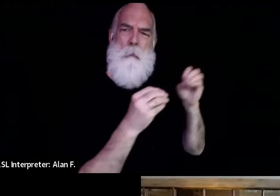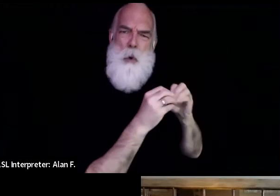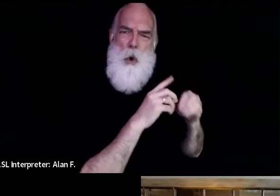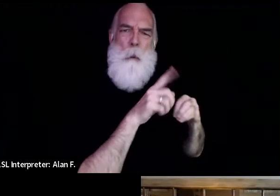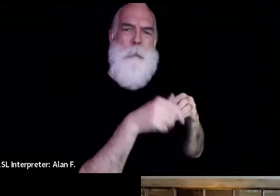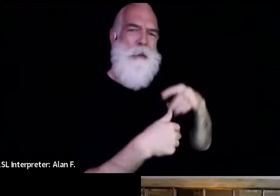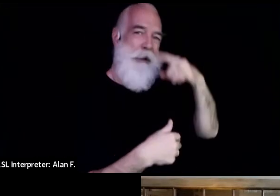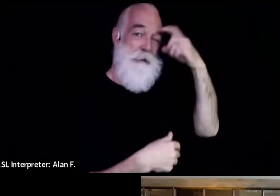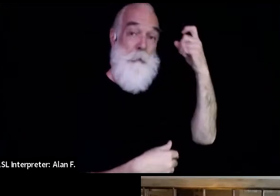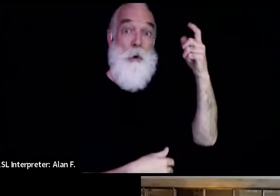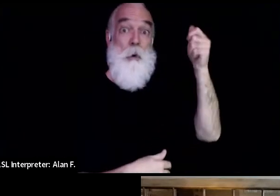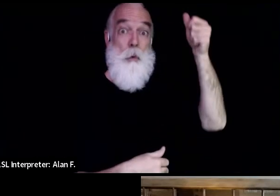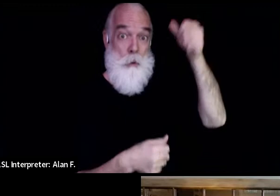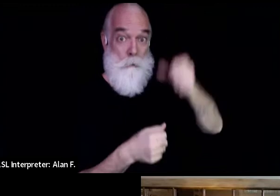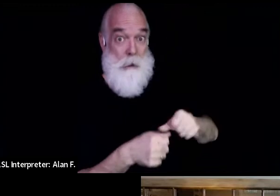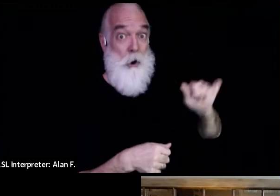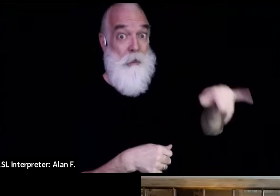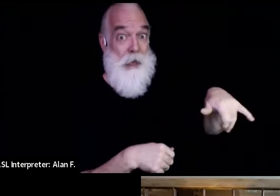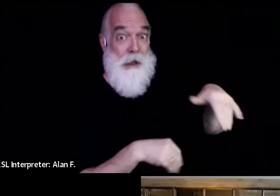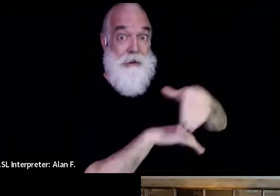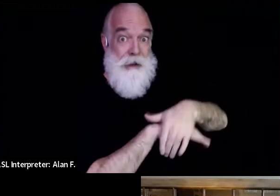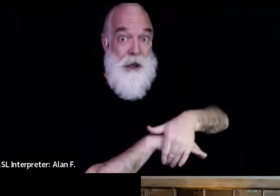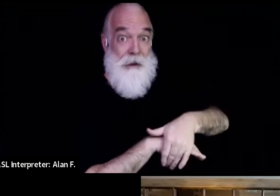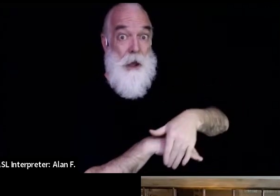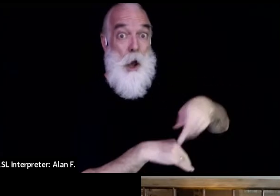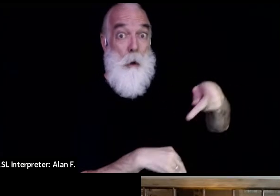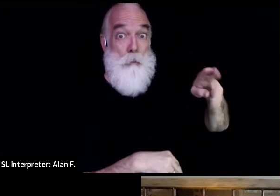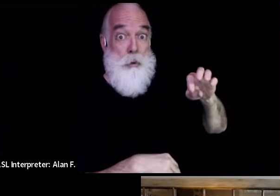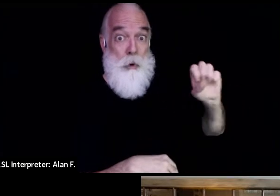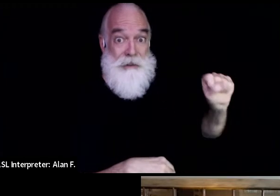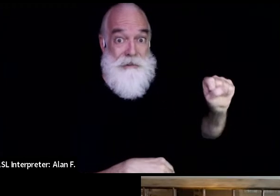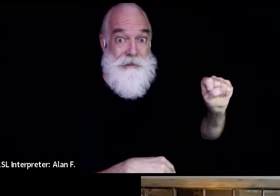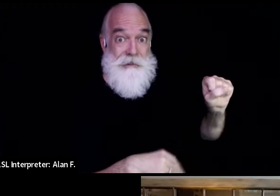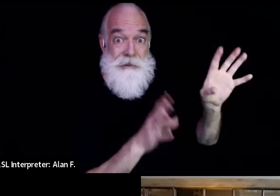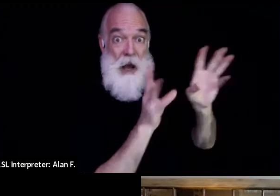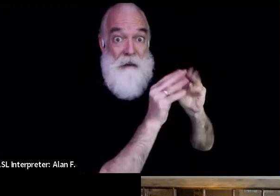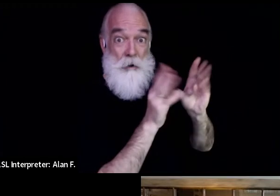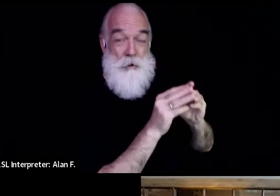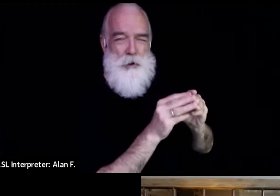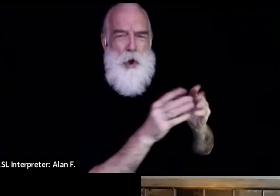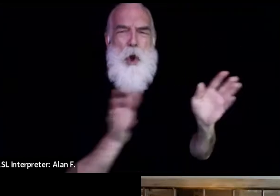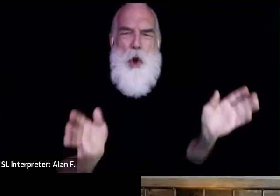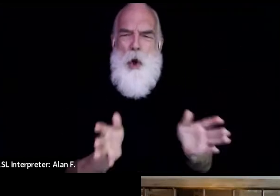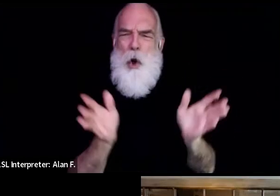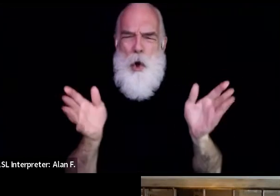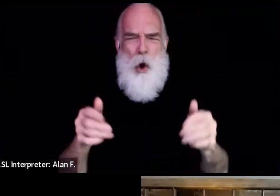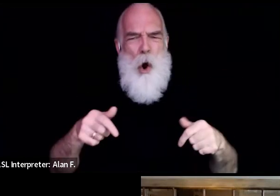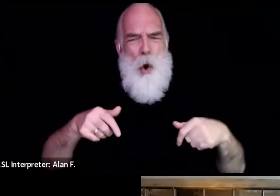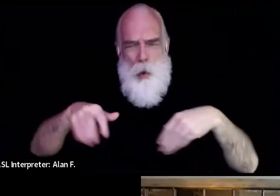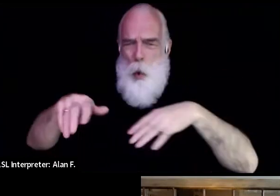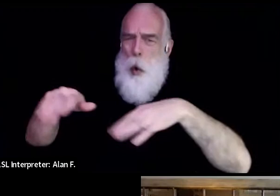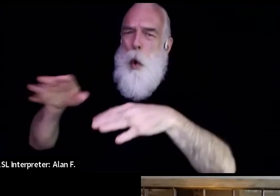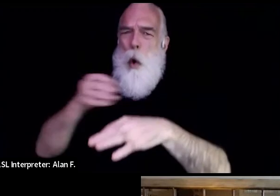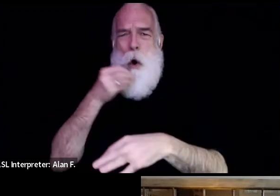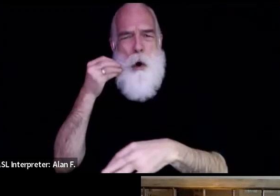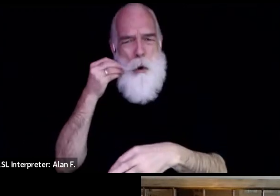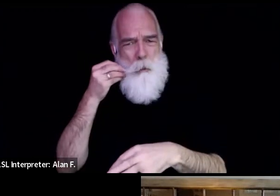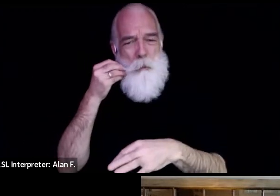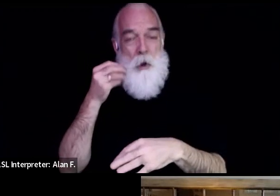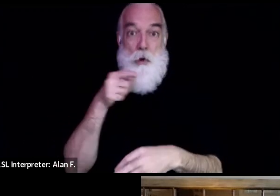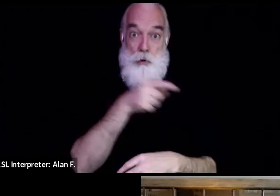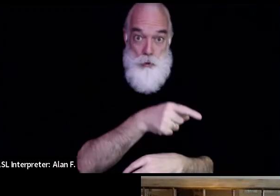you held the press conference urging protesters to go home. You were passionate, you were personal, but you were also controlled and